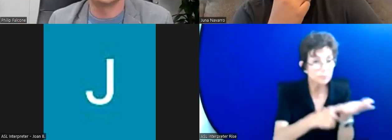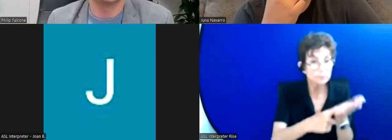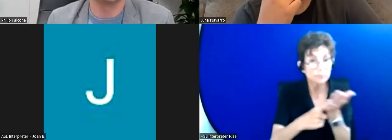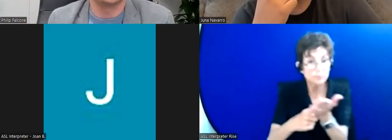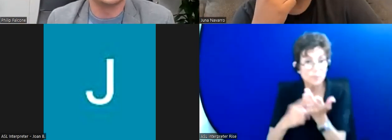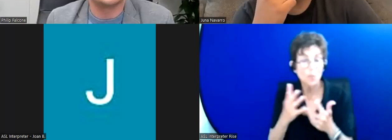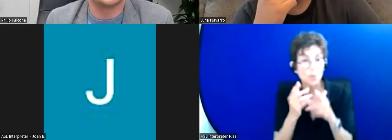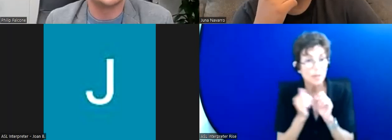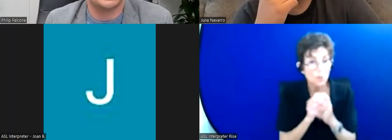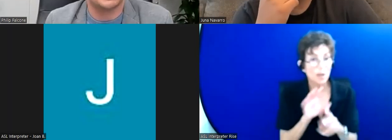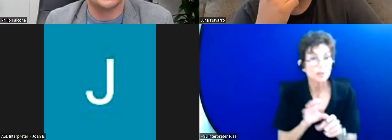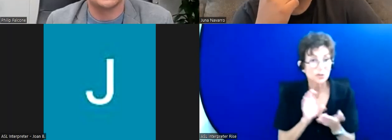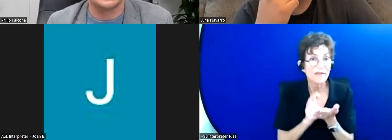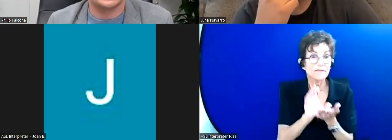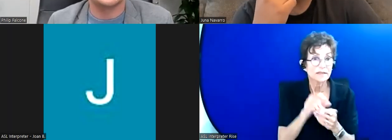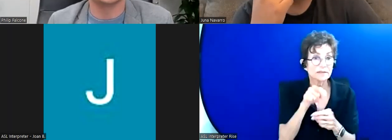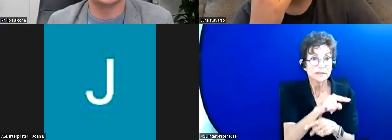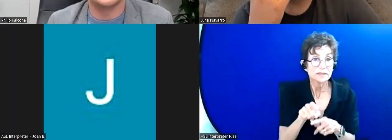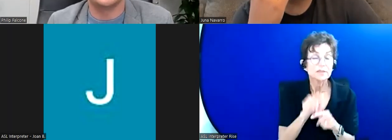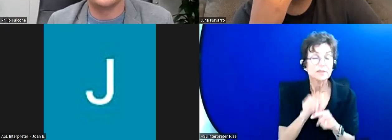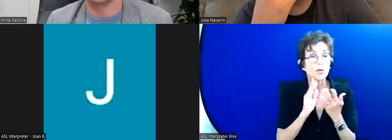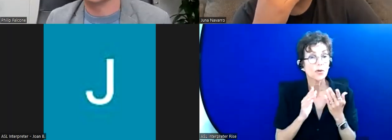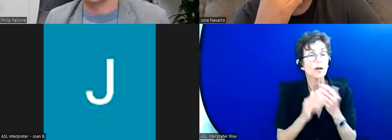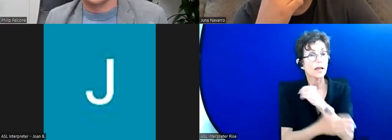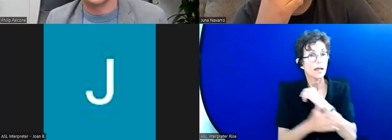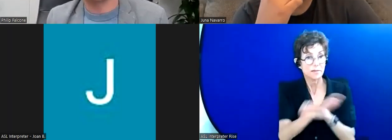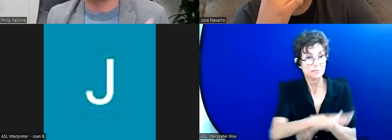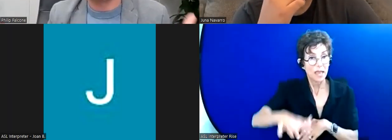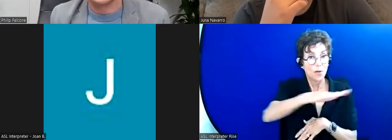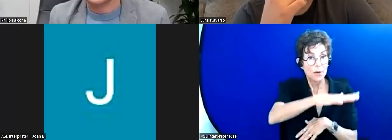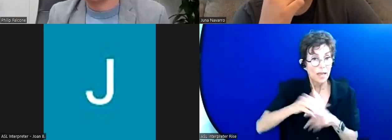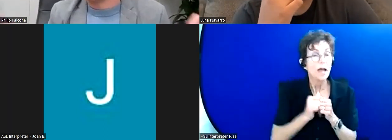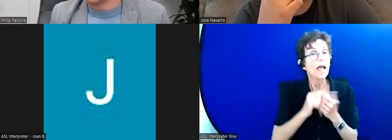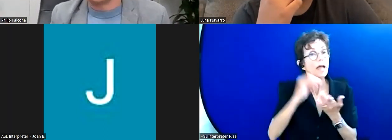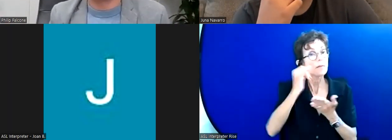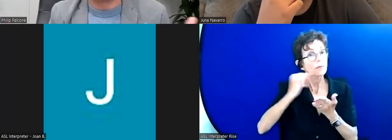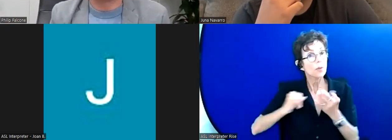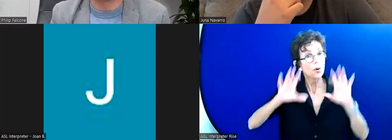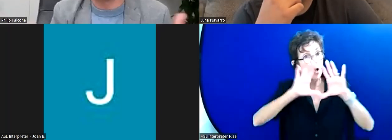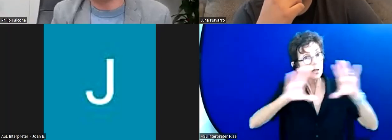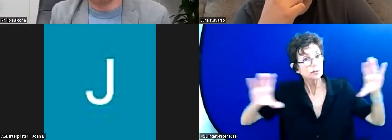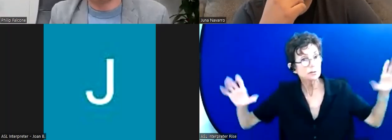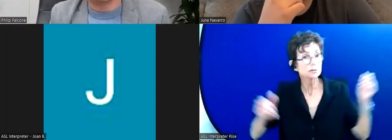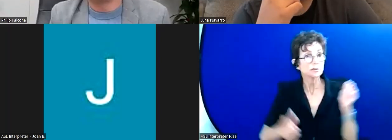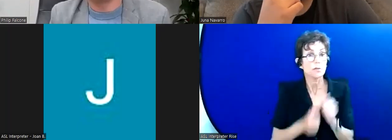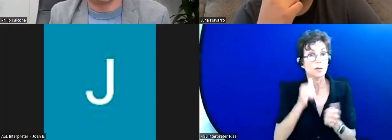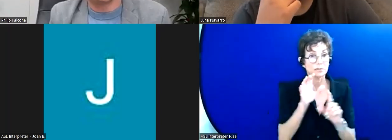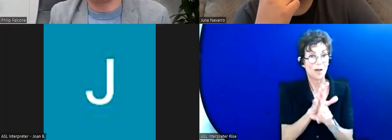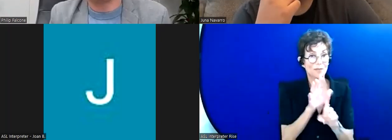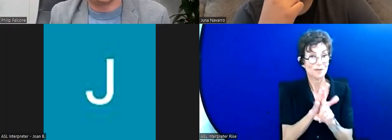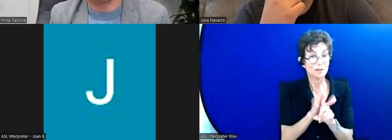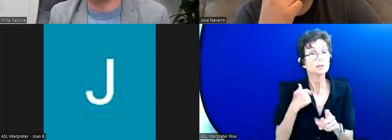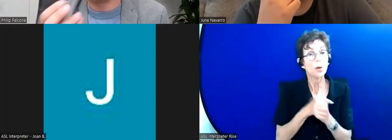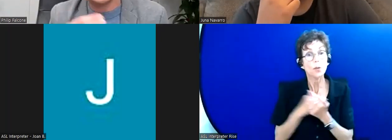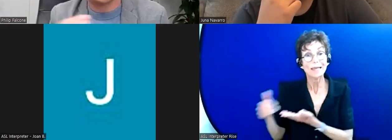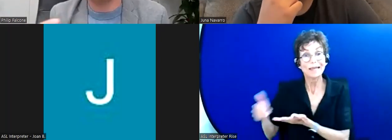the murals are what became most popular. And I was able to kind of start, you know, collecting really a network of different artists